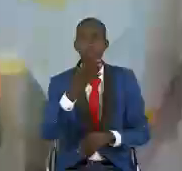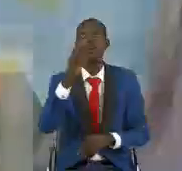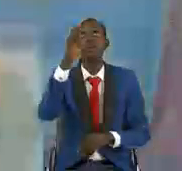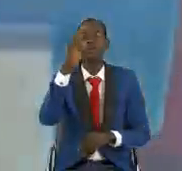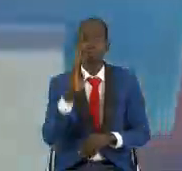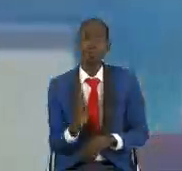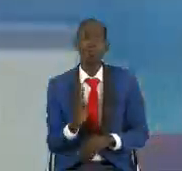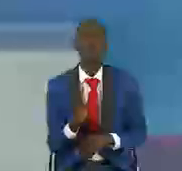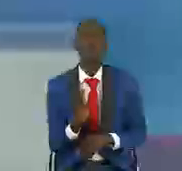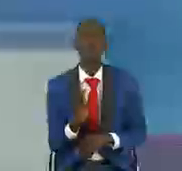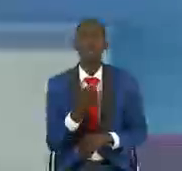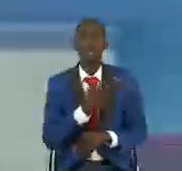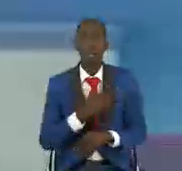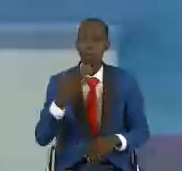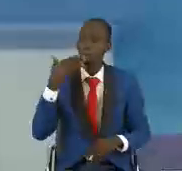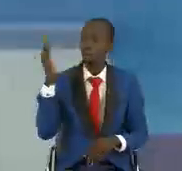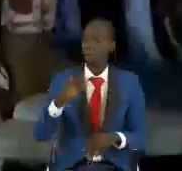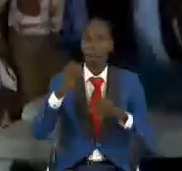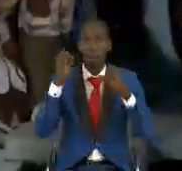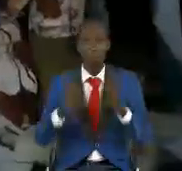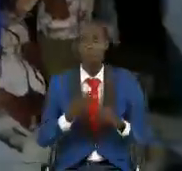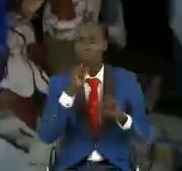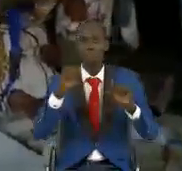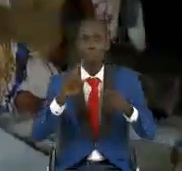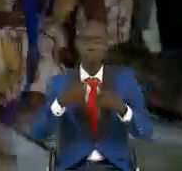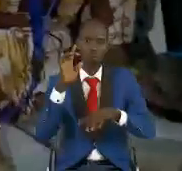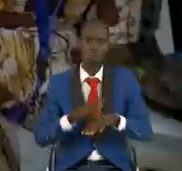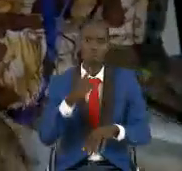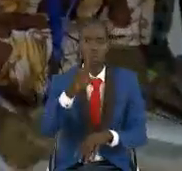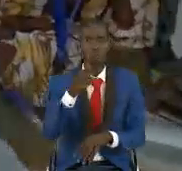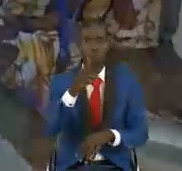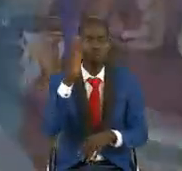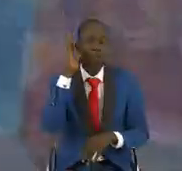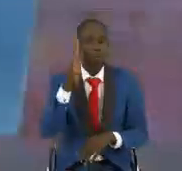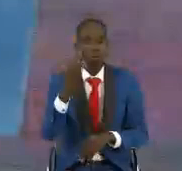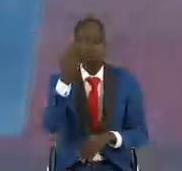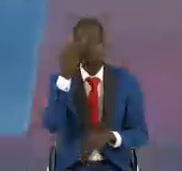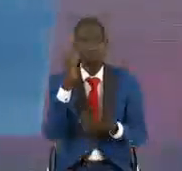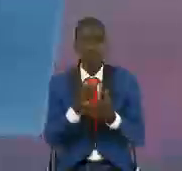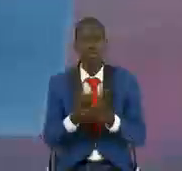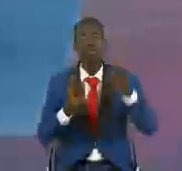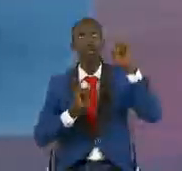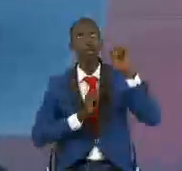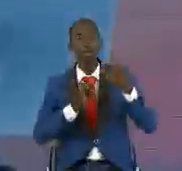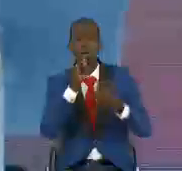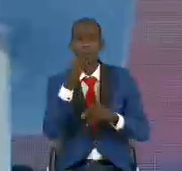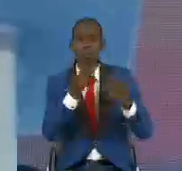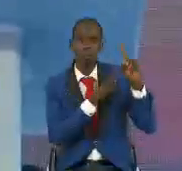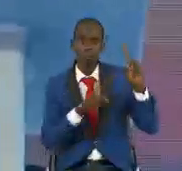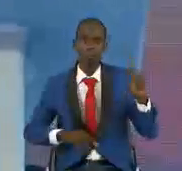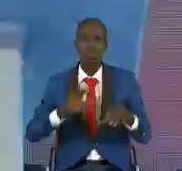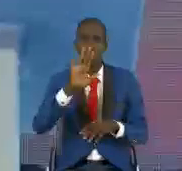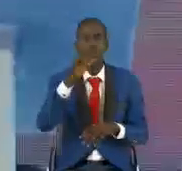power will not be able to touch you anymore. And you shall know that I am the Lord your God,